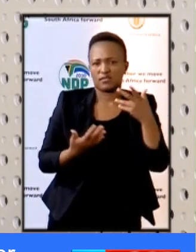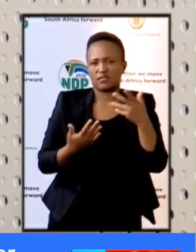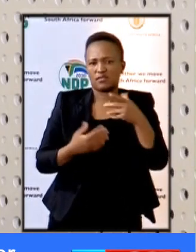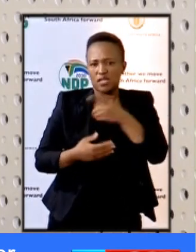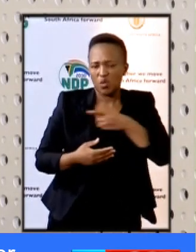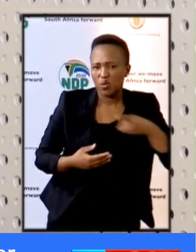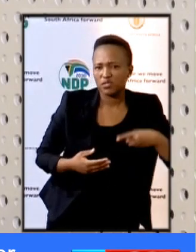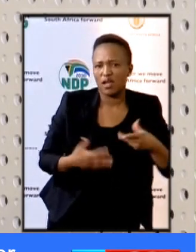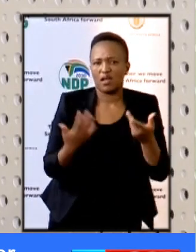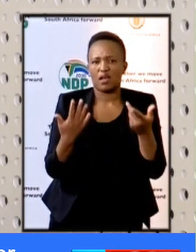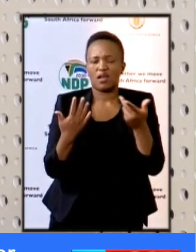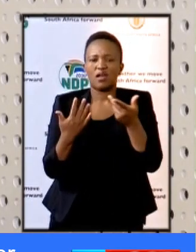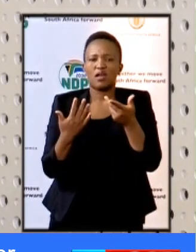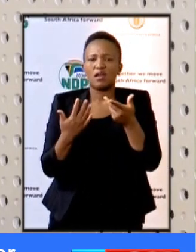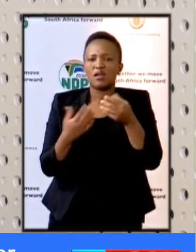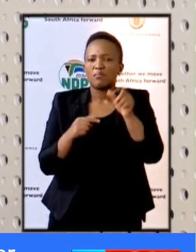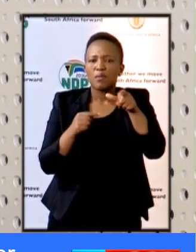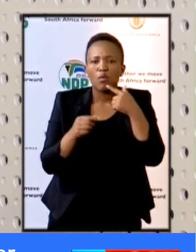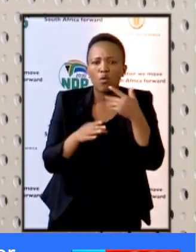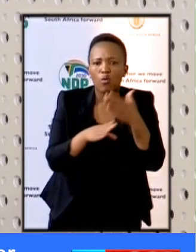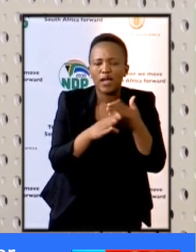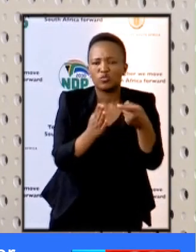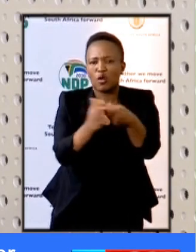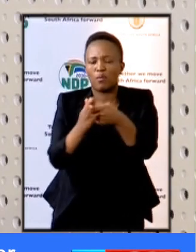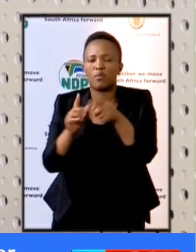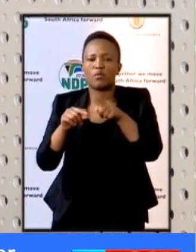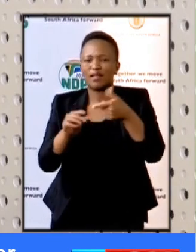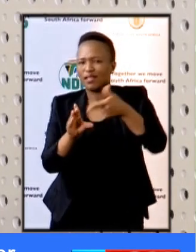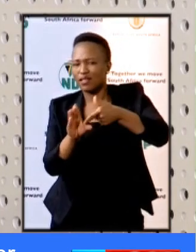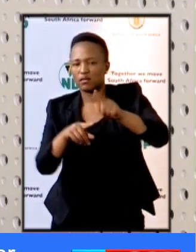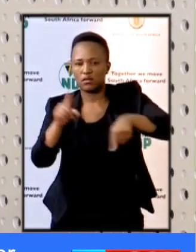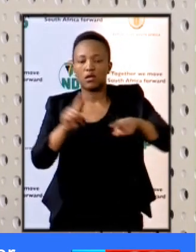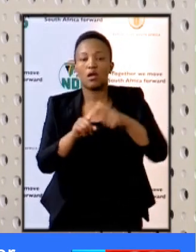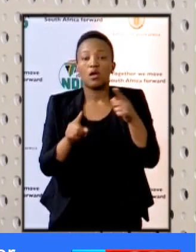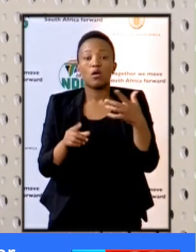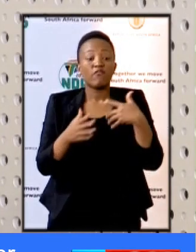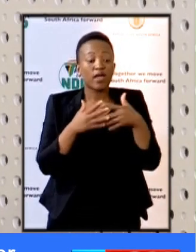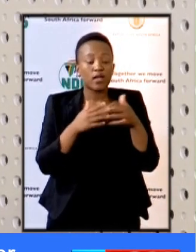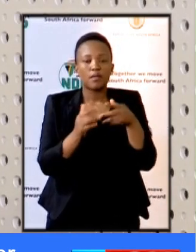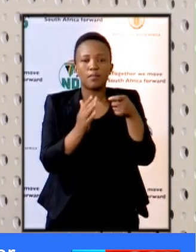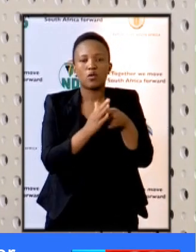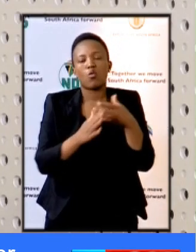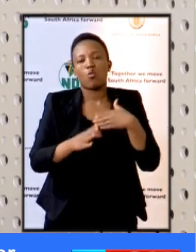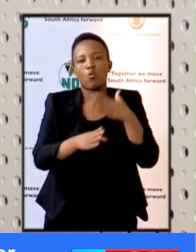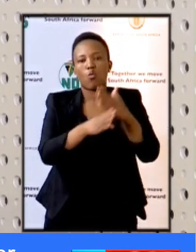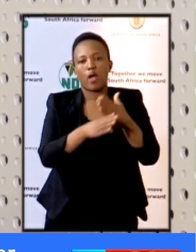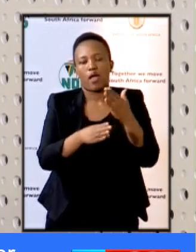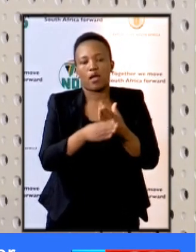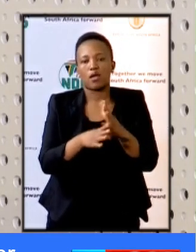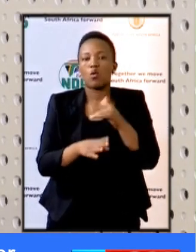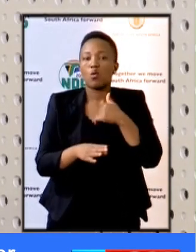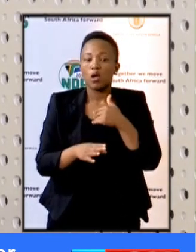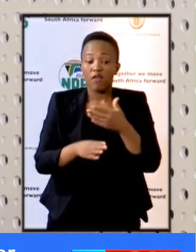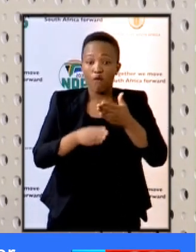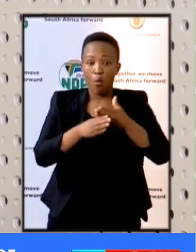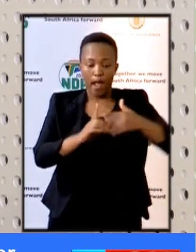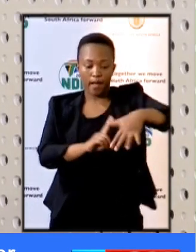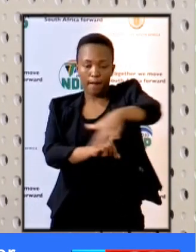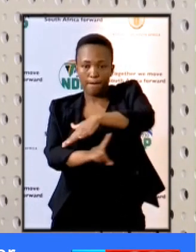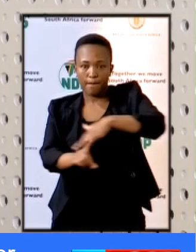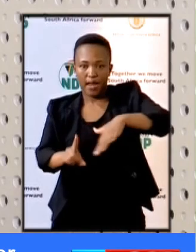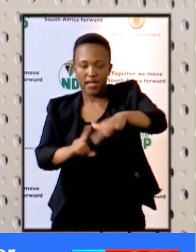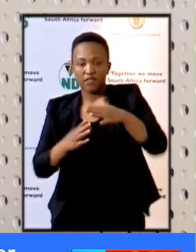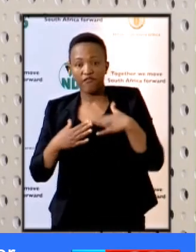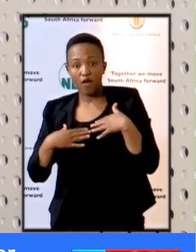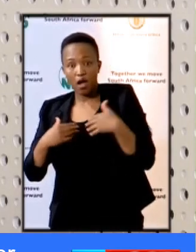of trade unions, the shop stewards, and other workers who are dealing with occupational safety and health within